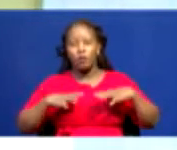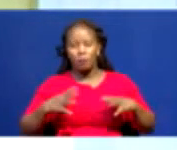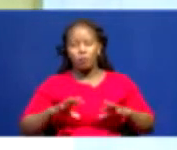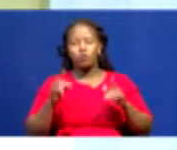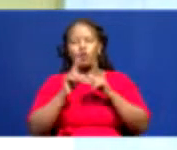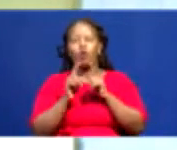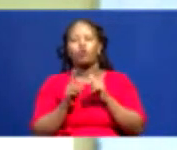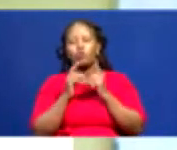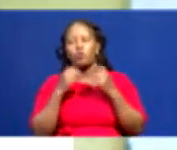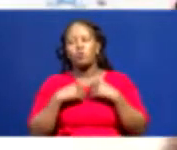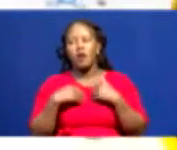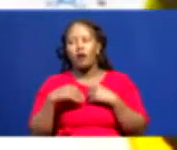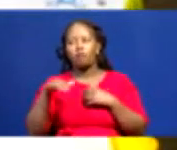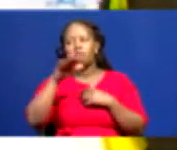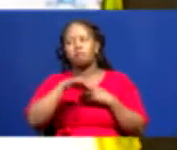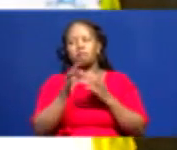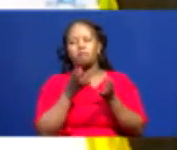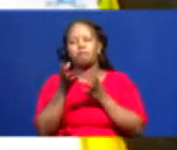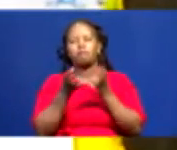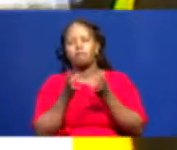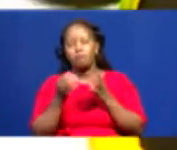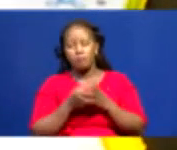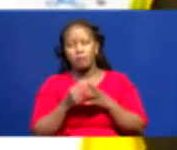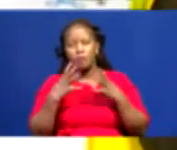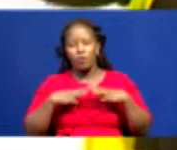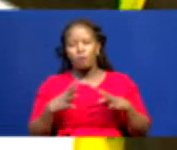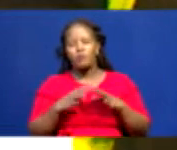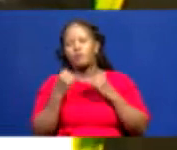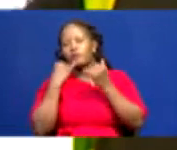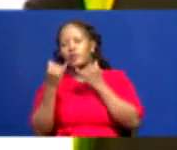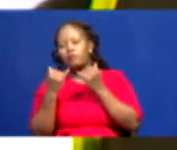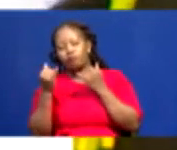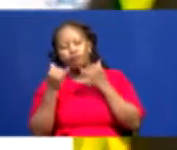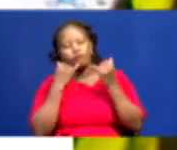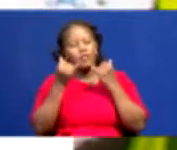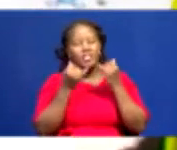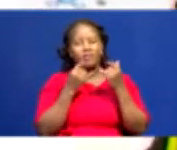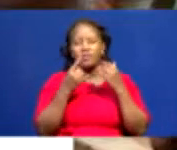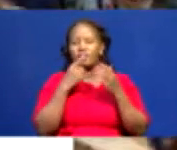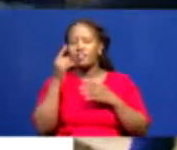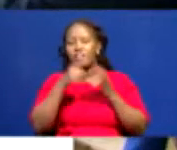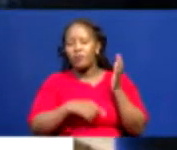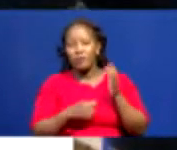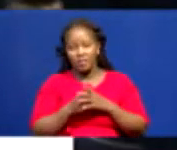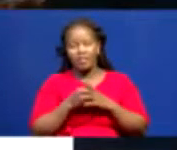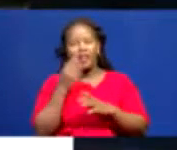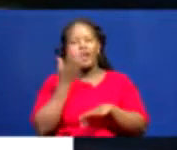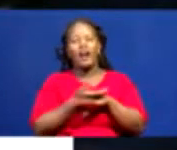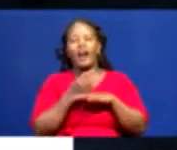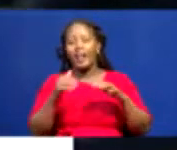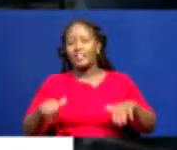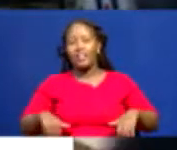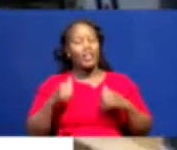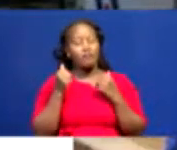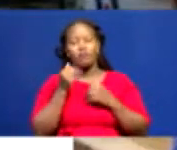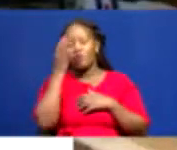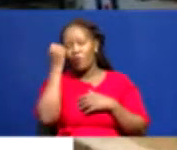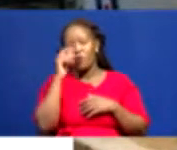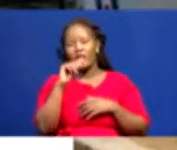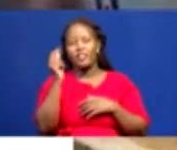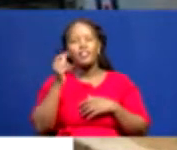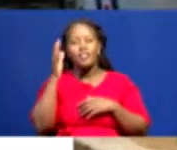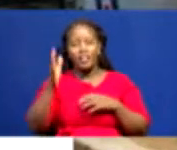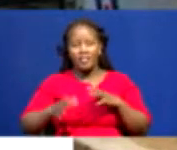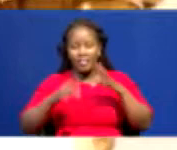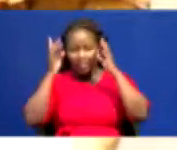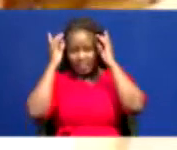low business. A section of residents interviewed said the cost of living has skyrocketed, prompting Kenyans to go